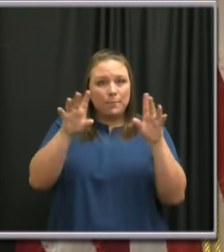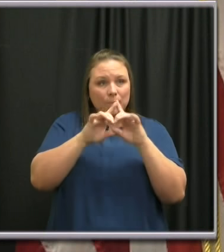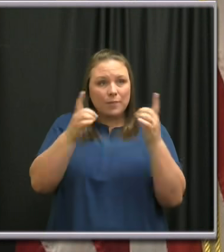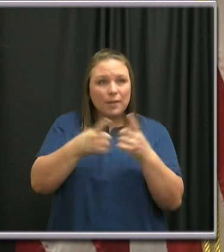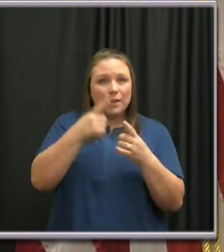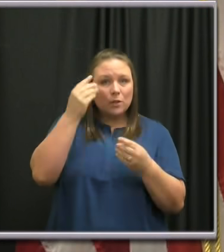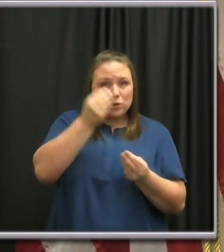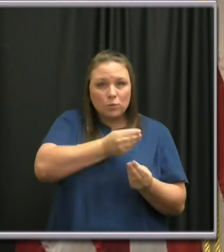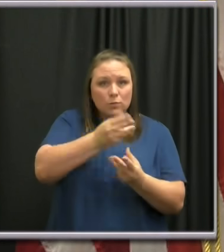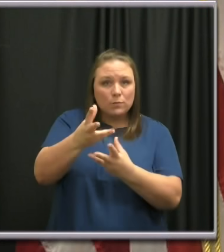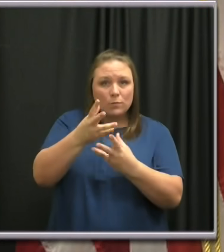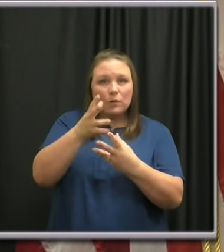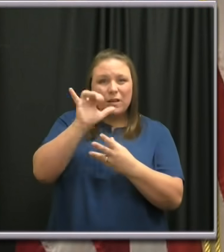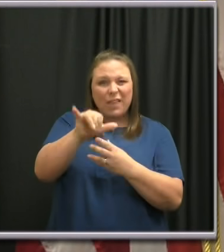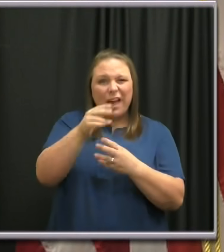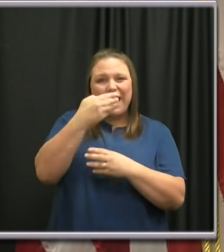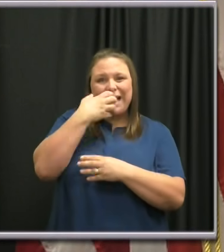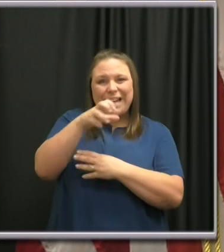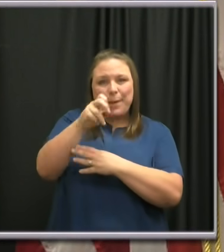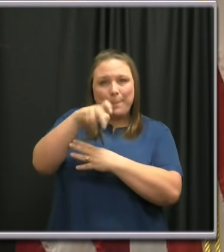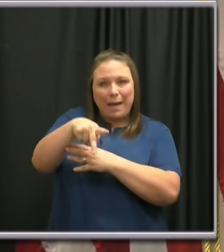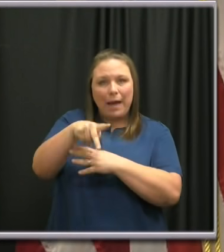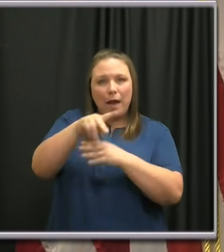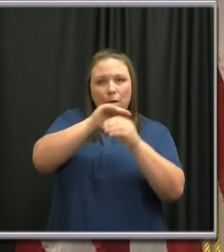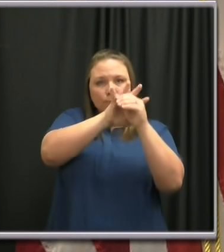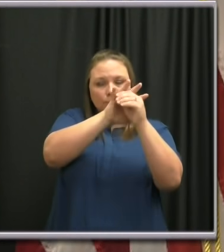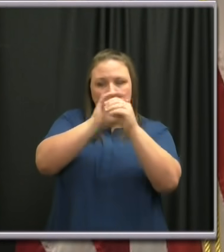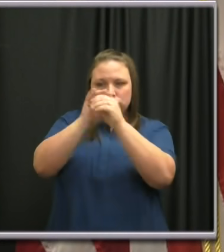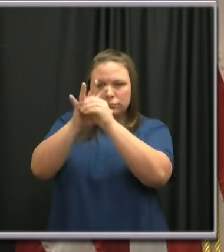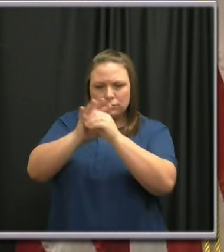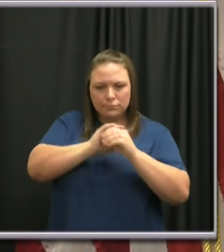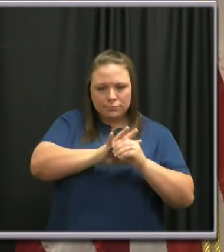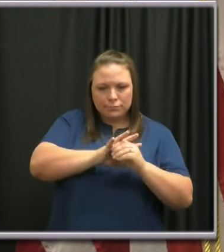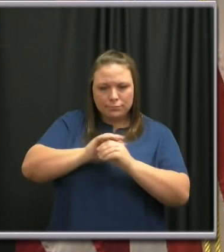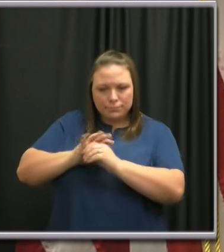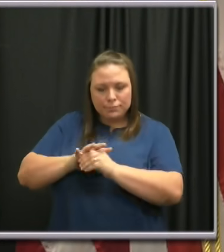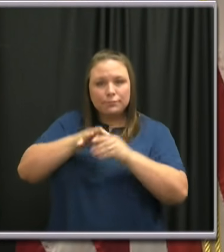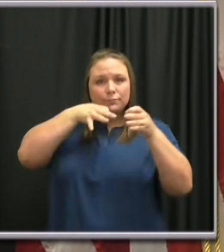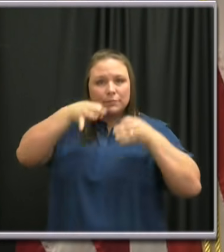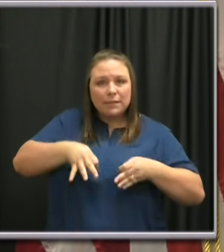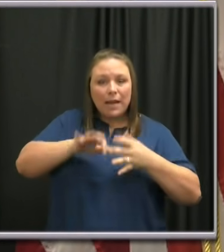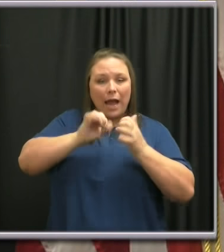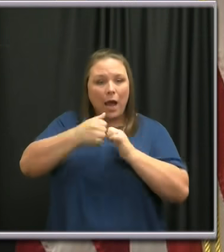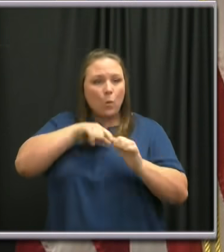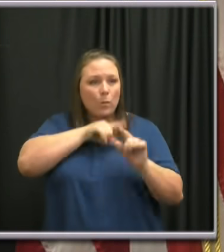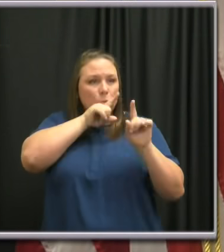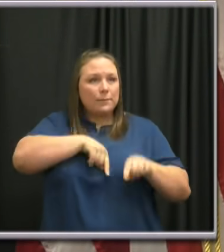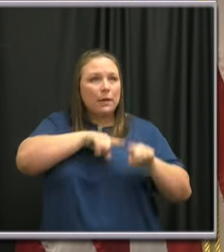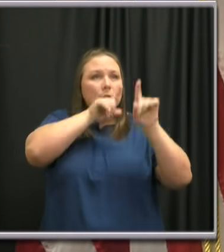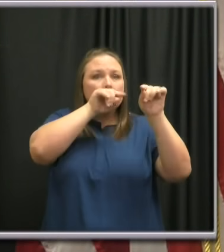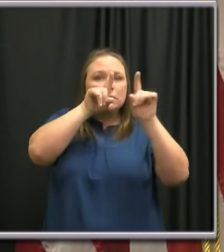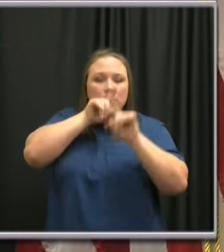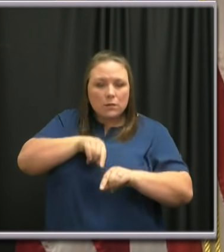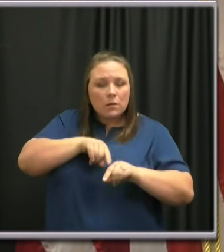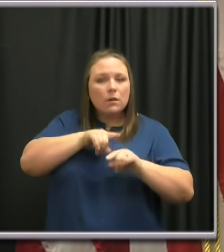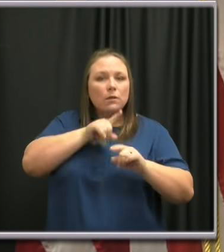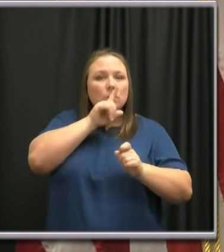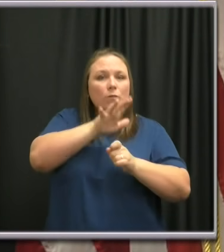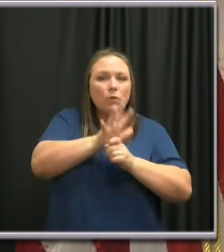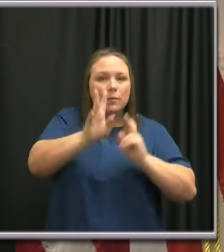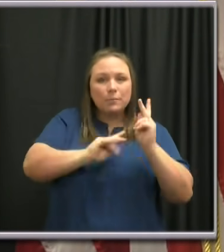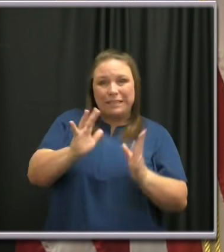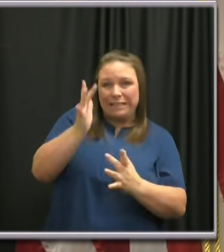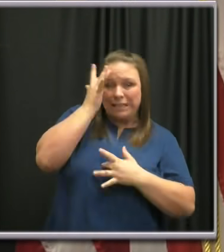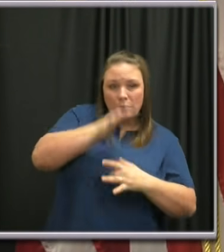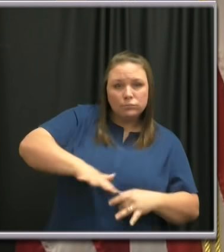updated Metro COVID-19 heat map and discuss how public health officials are responding to confirmed cases throughout our